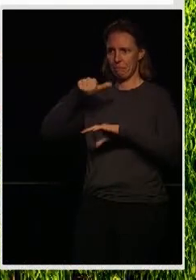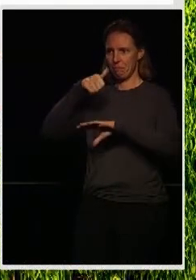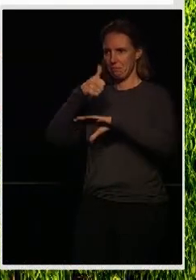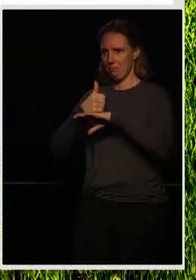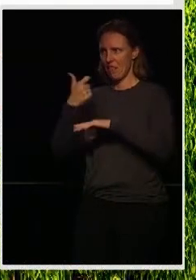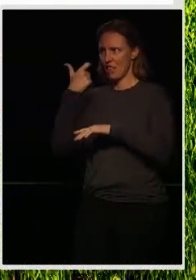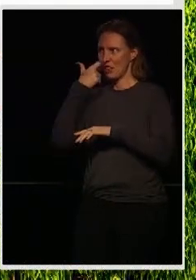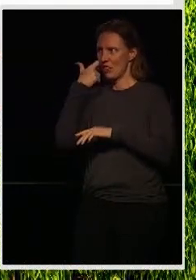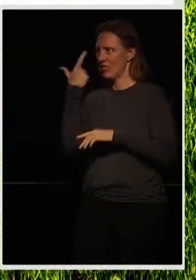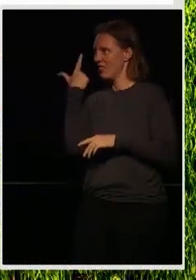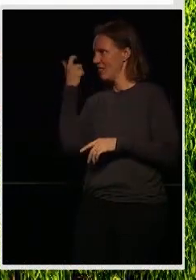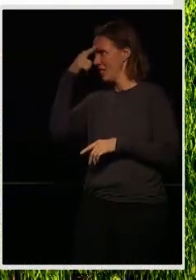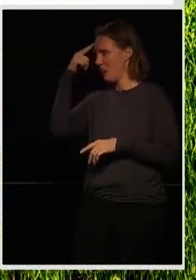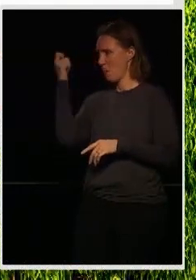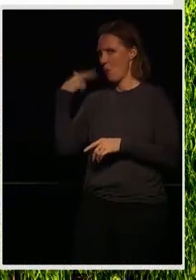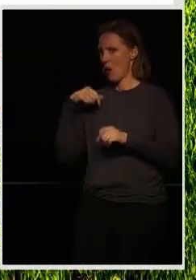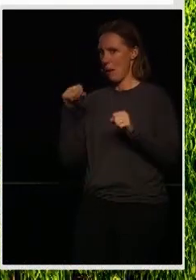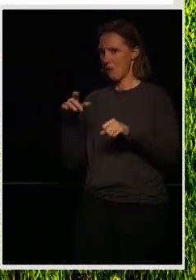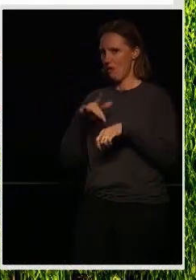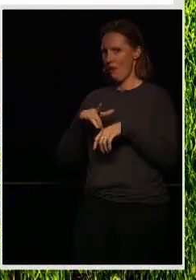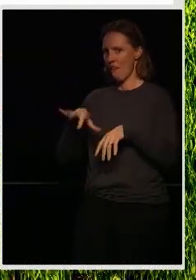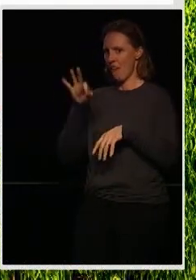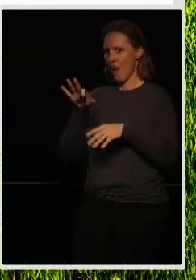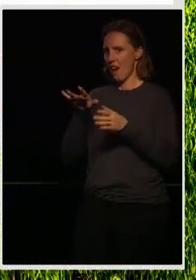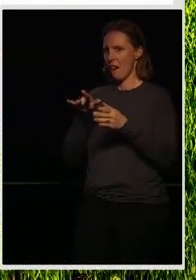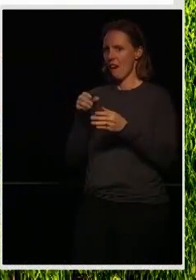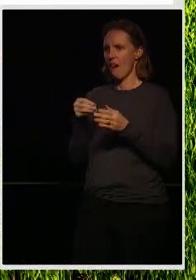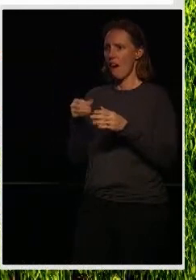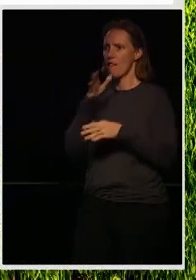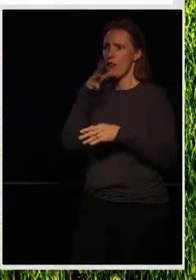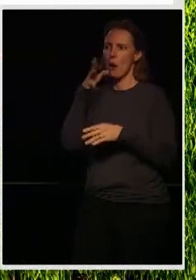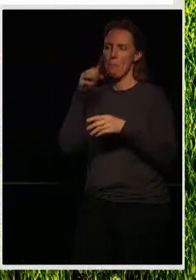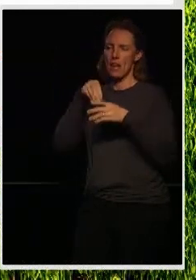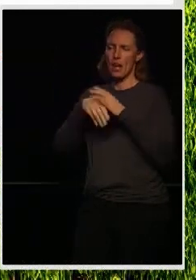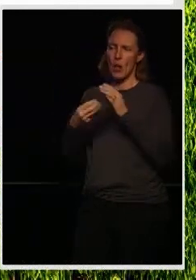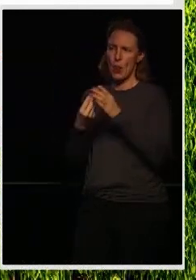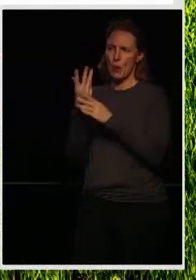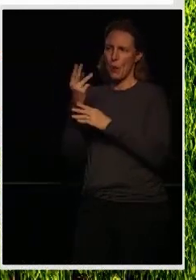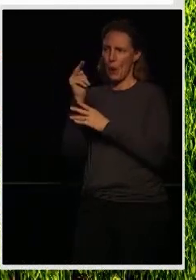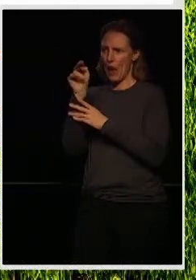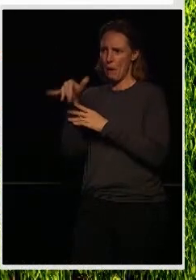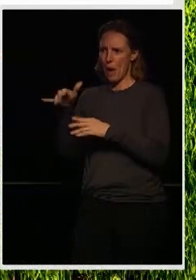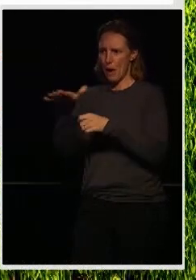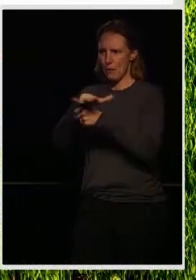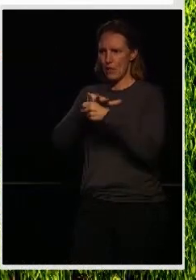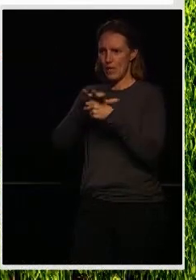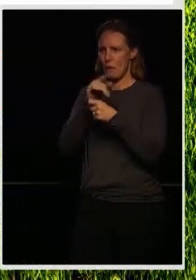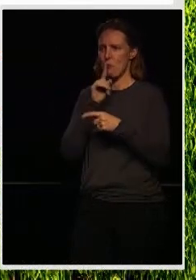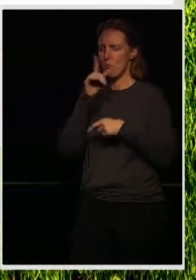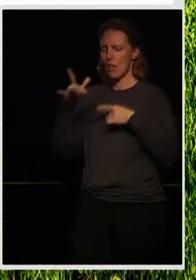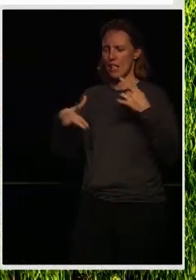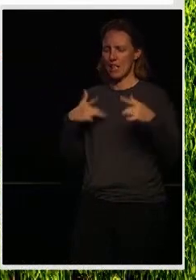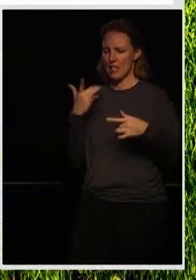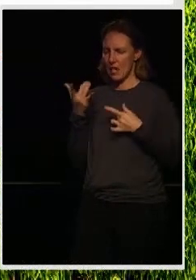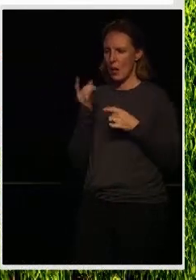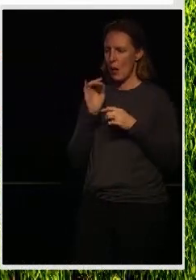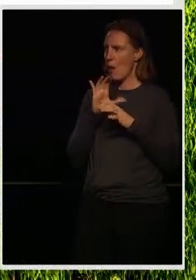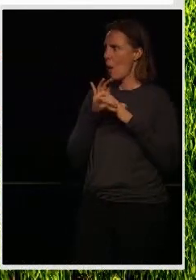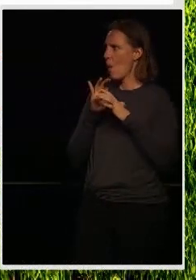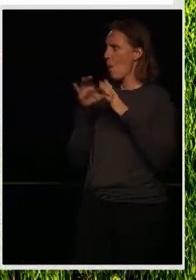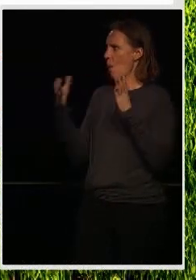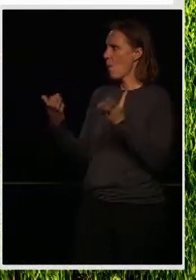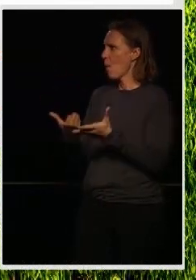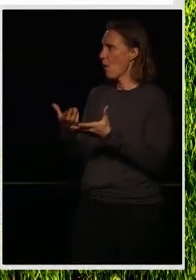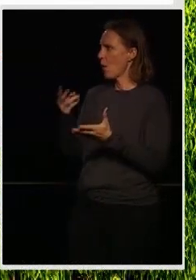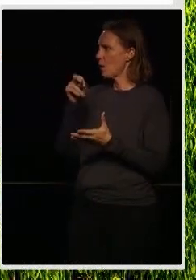past summer. We were able to find a farm in the Grow NY region, and we've been really excited to work with this. So actually a world-renowned